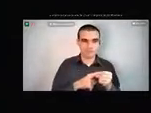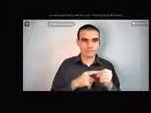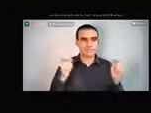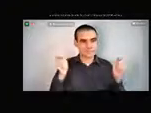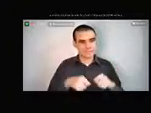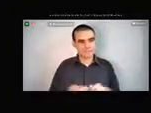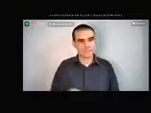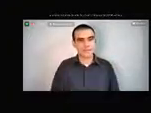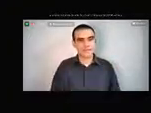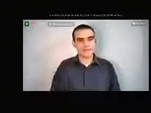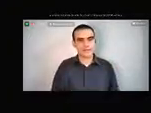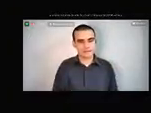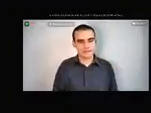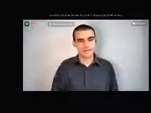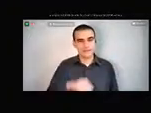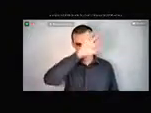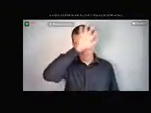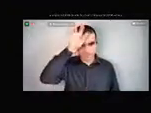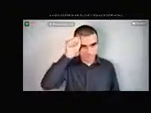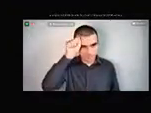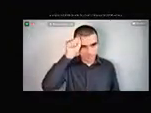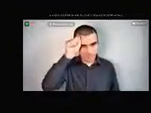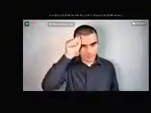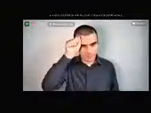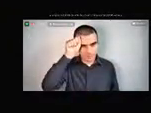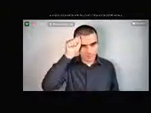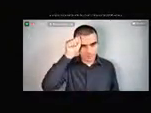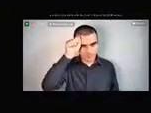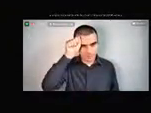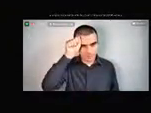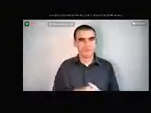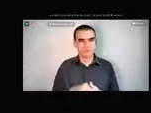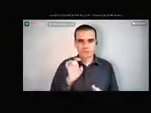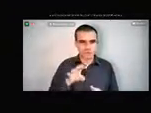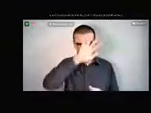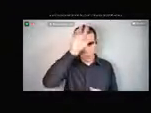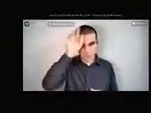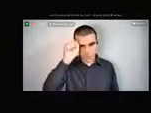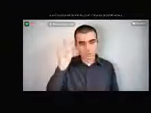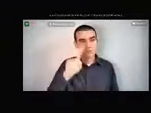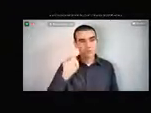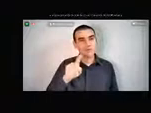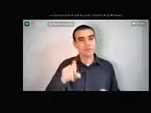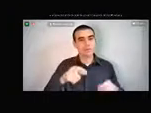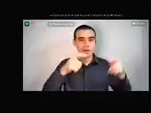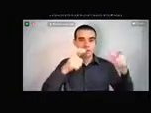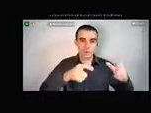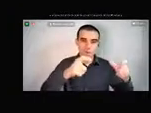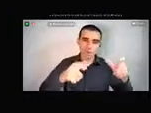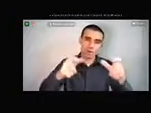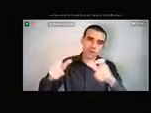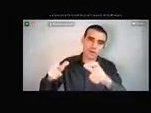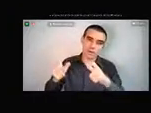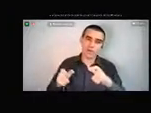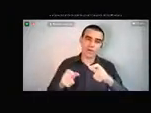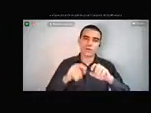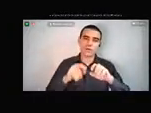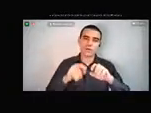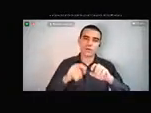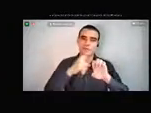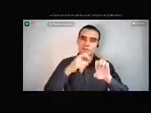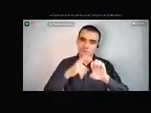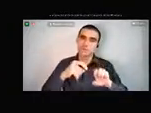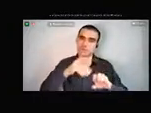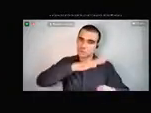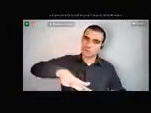on promoting inside the Amazon the business we want to, not only with the Amazon products, but we want